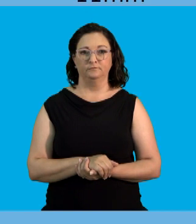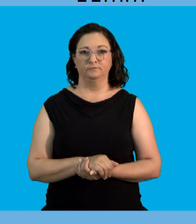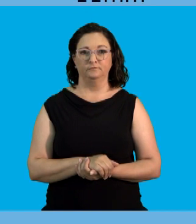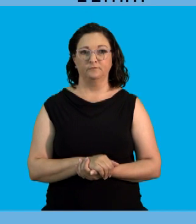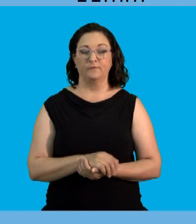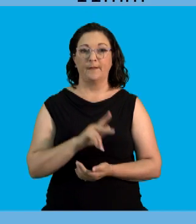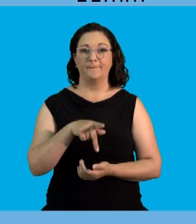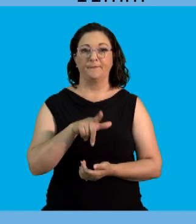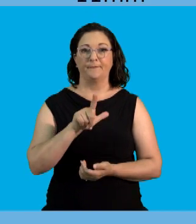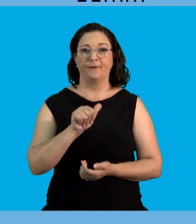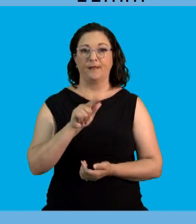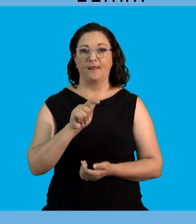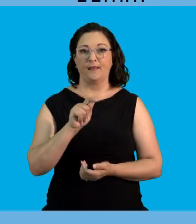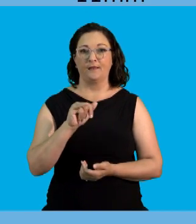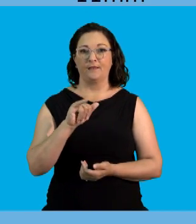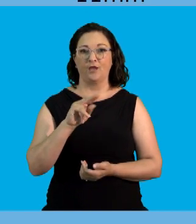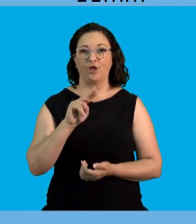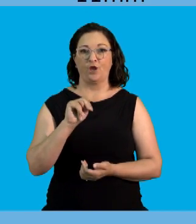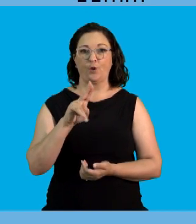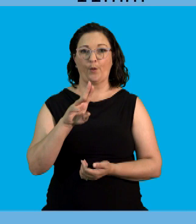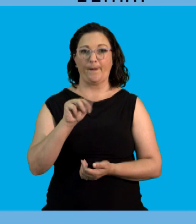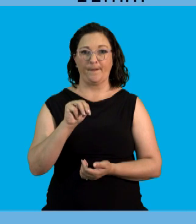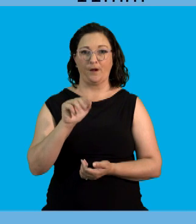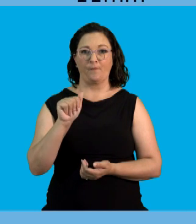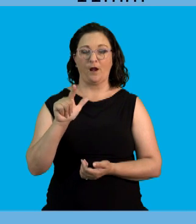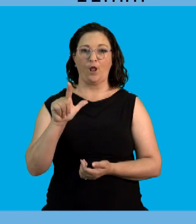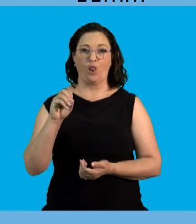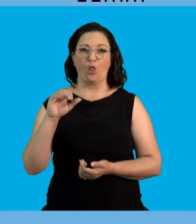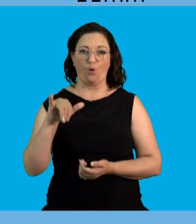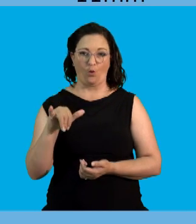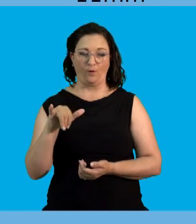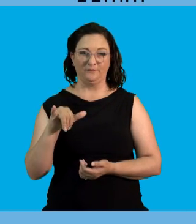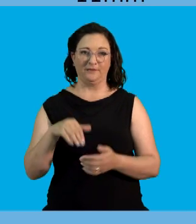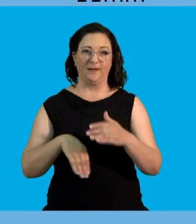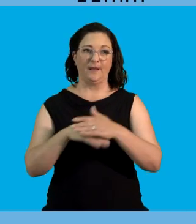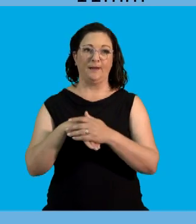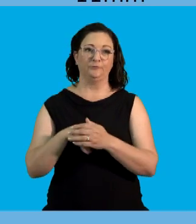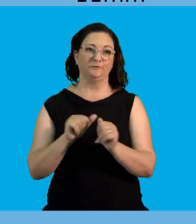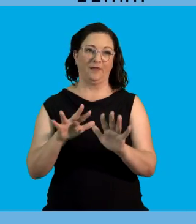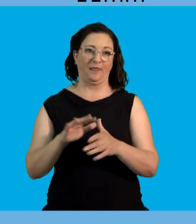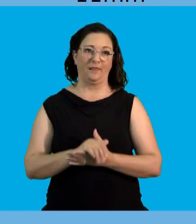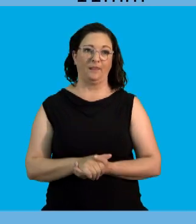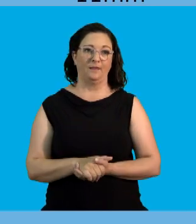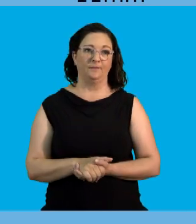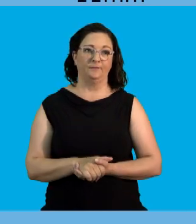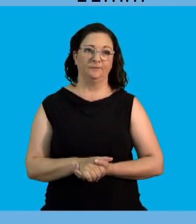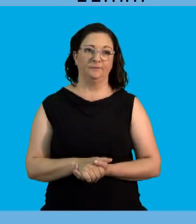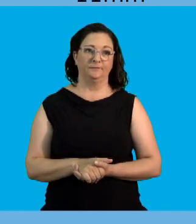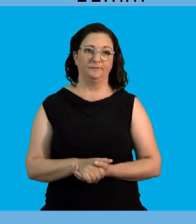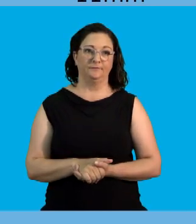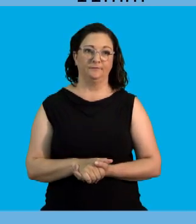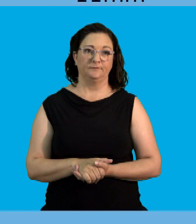And then we have platinum alloy that goes all the way up to 10 millimeters. So we have our platinum alloy that goes to